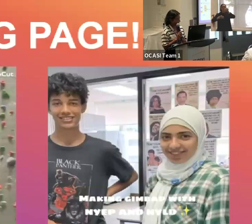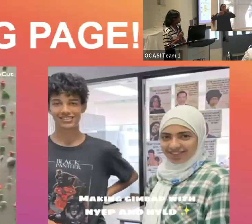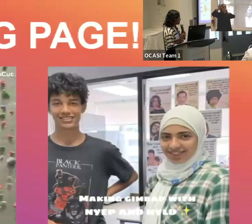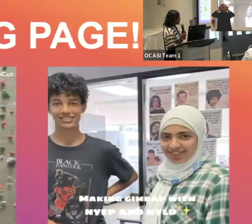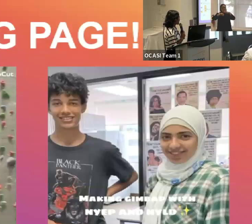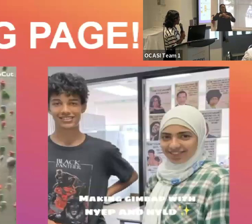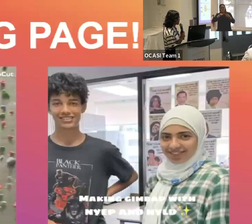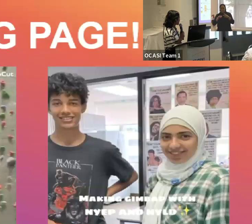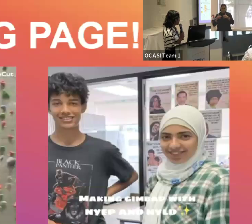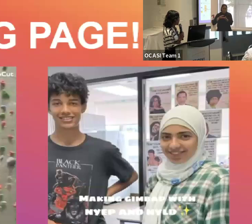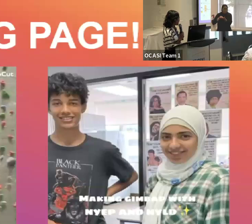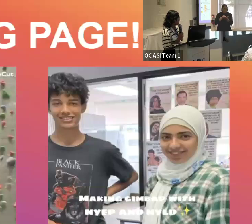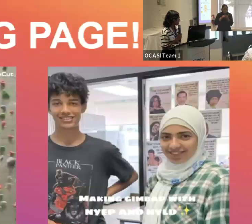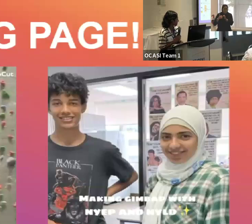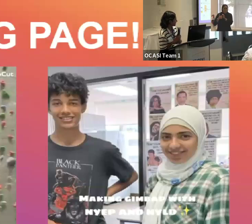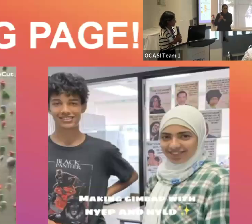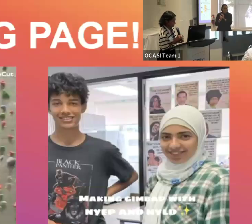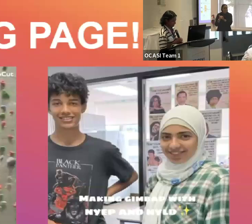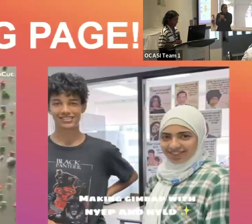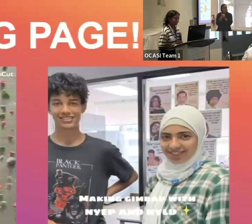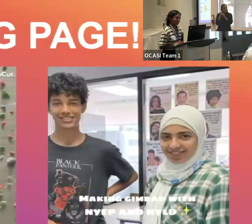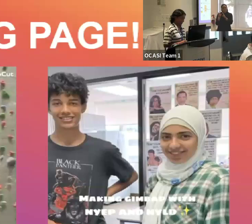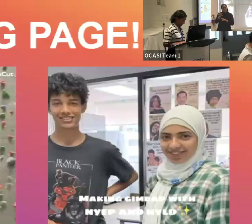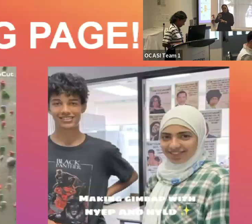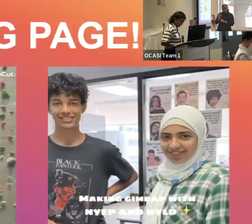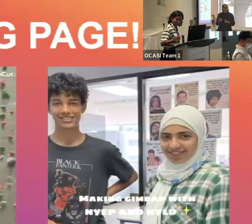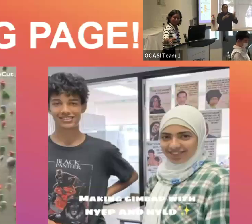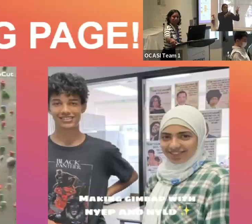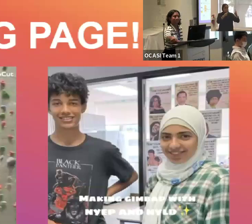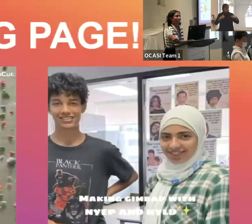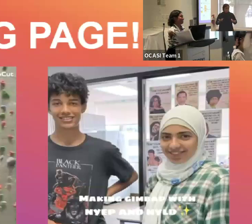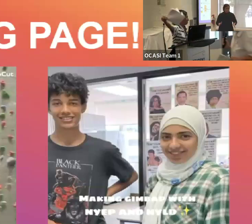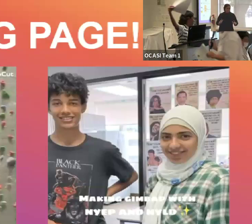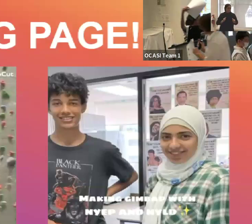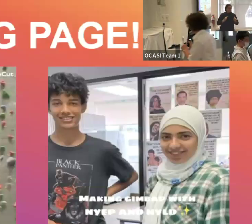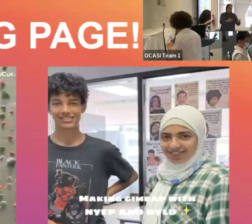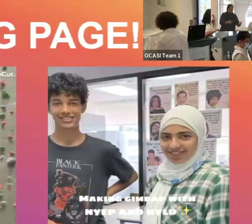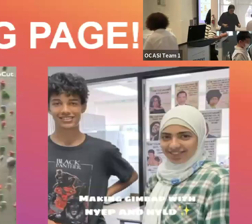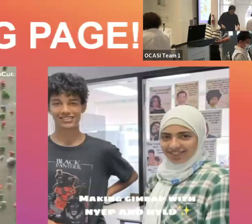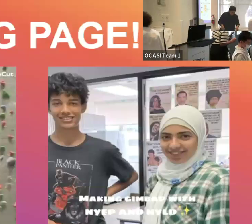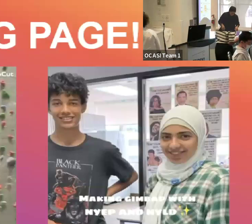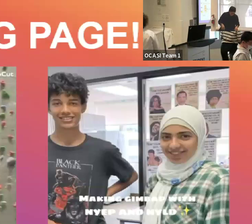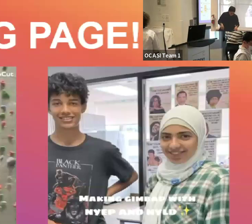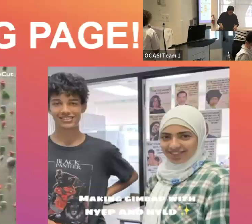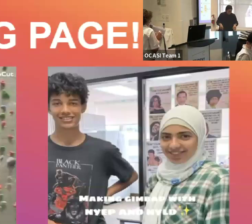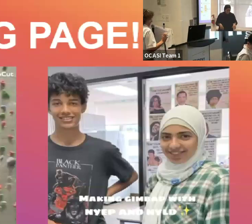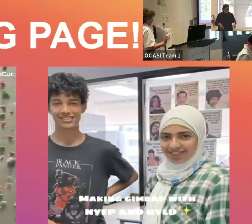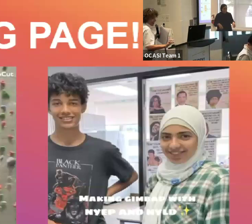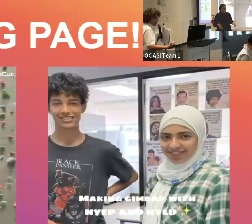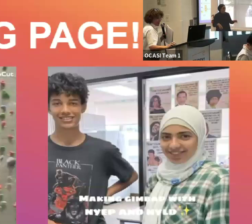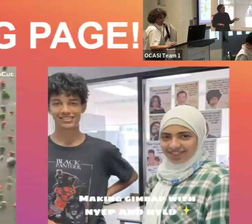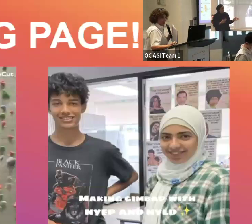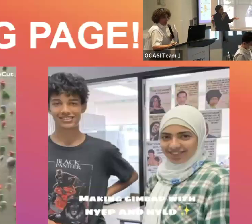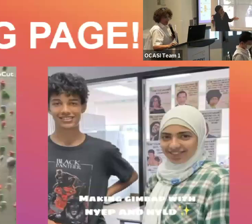together. That's about it on my behalf. Thank you. Great. Thank you, Kitusa.